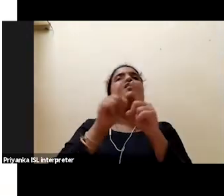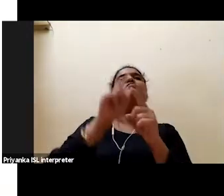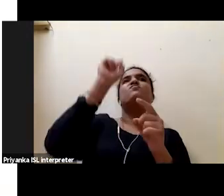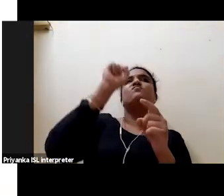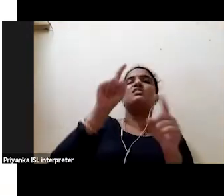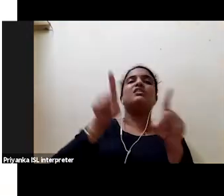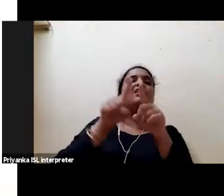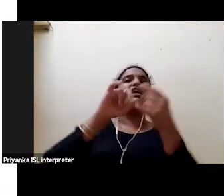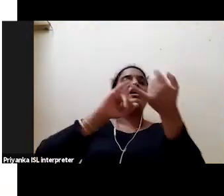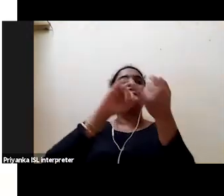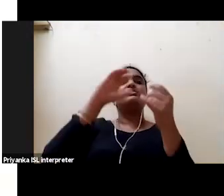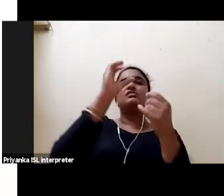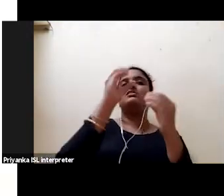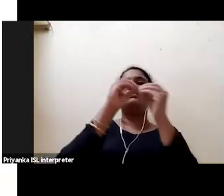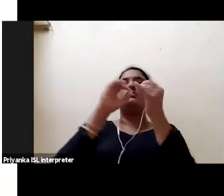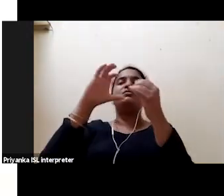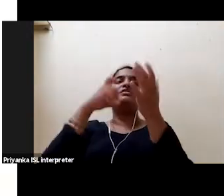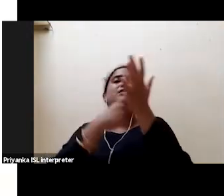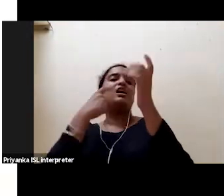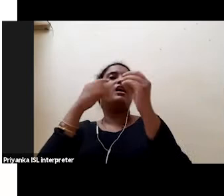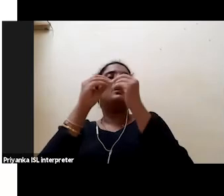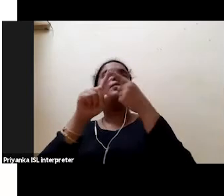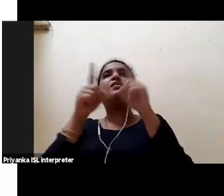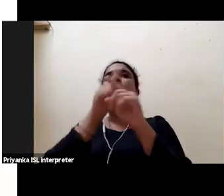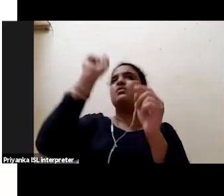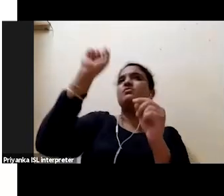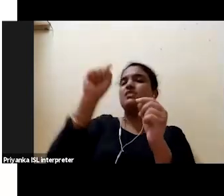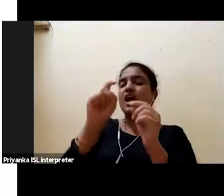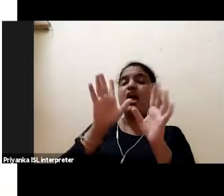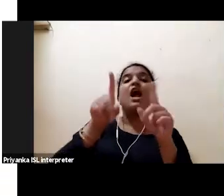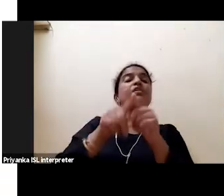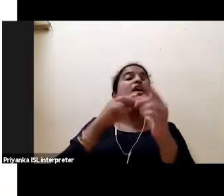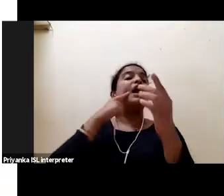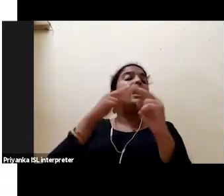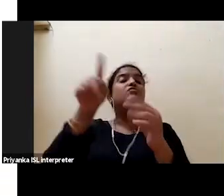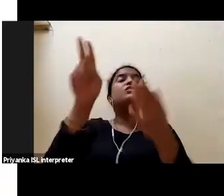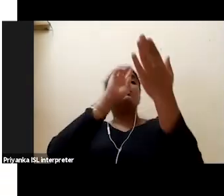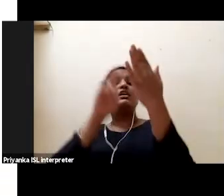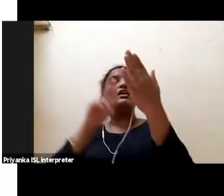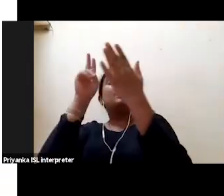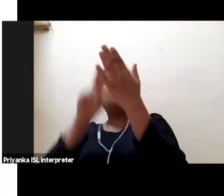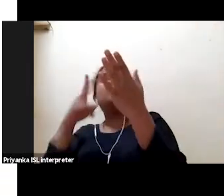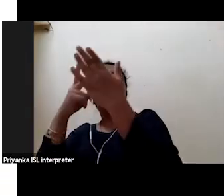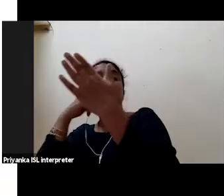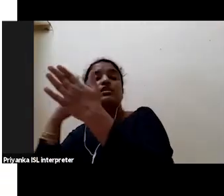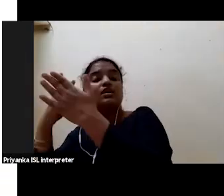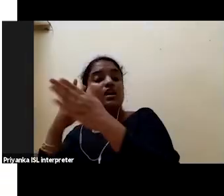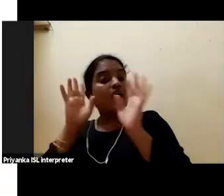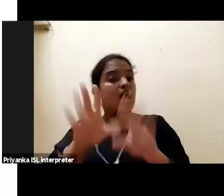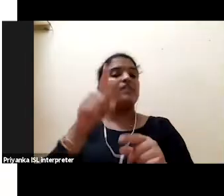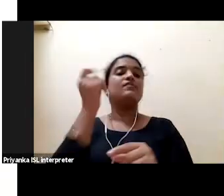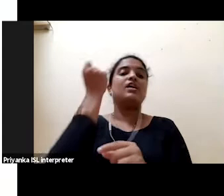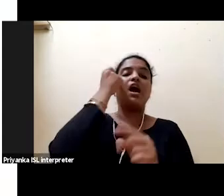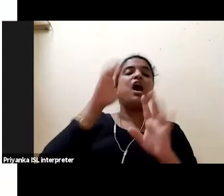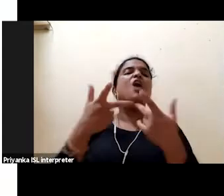food newsletters, and just read a lot, which is when you will understand what is your niche,